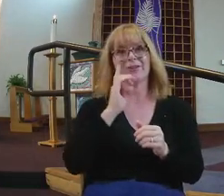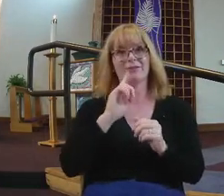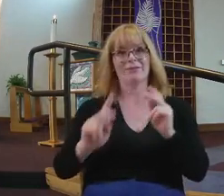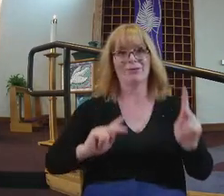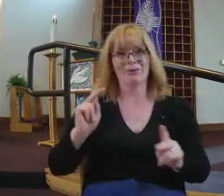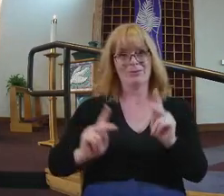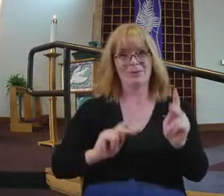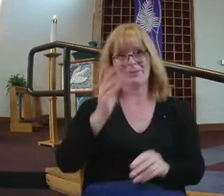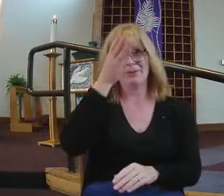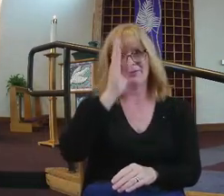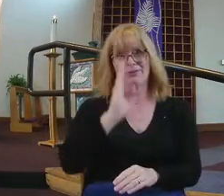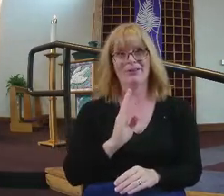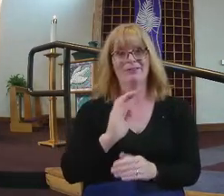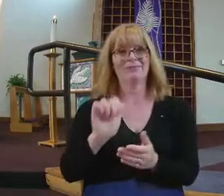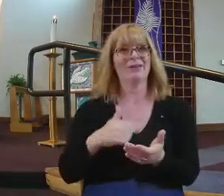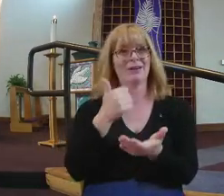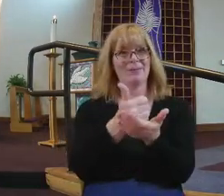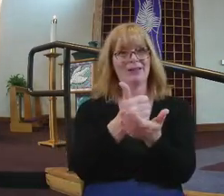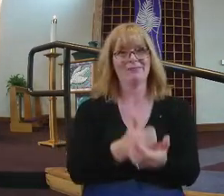Will you pray with me?